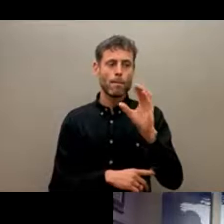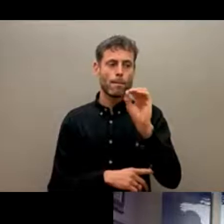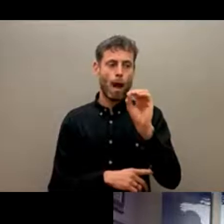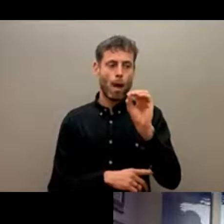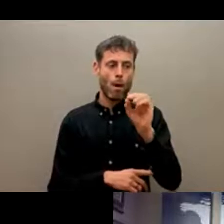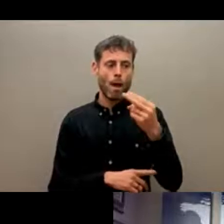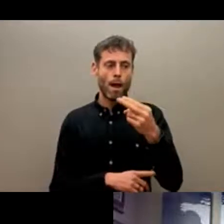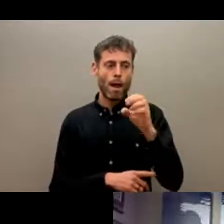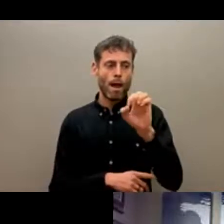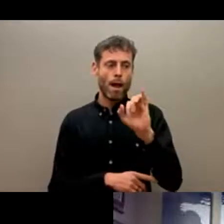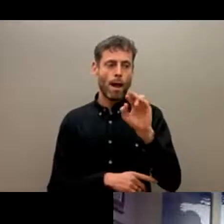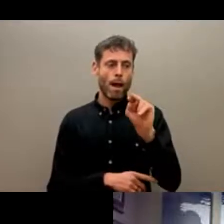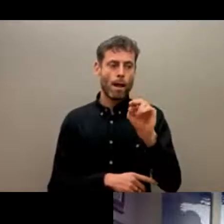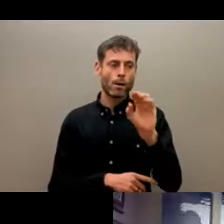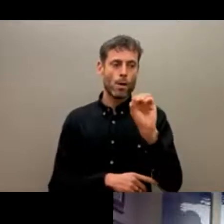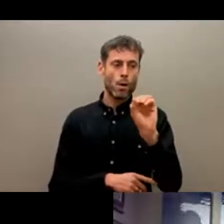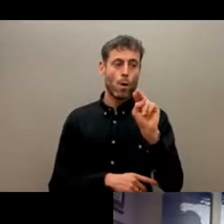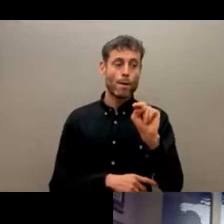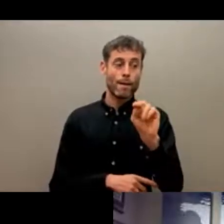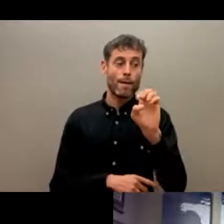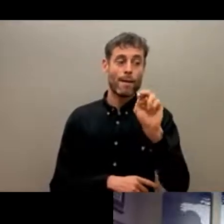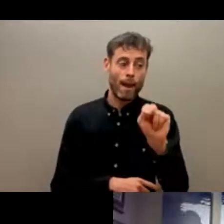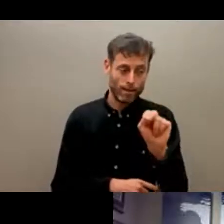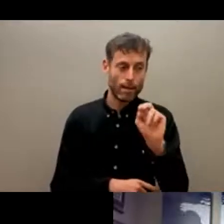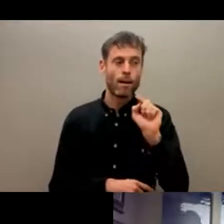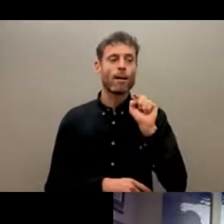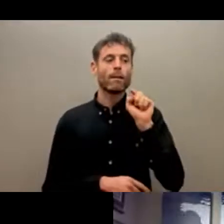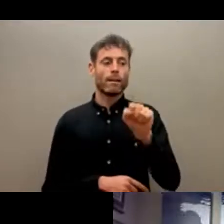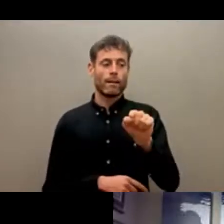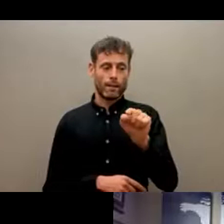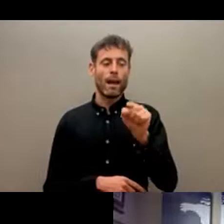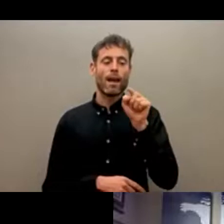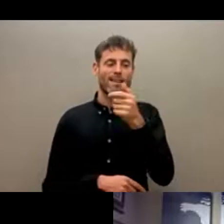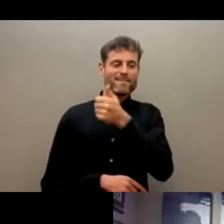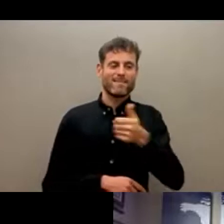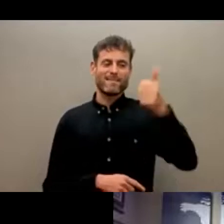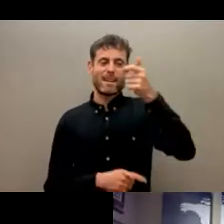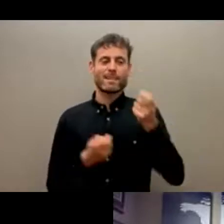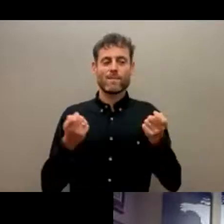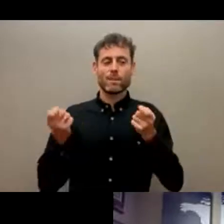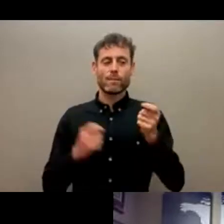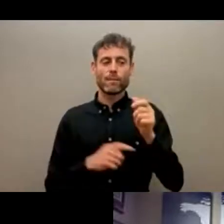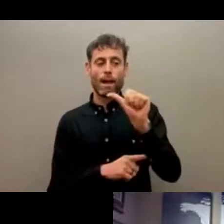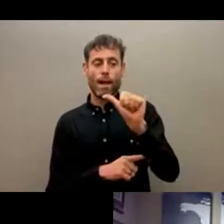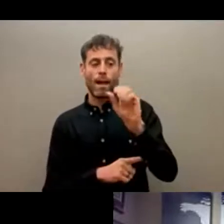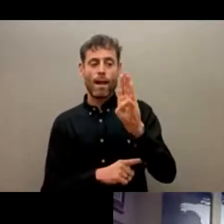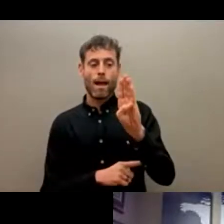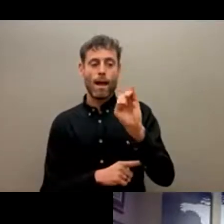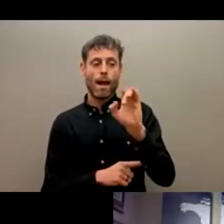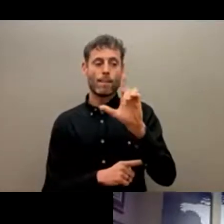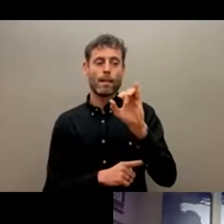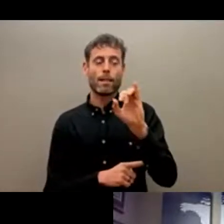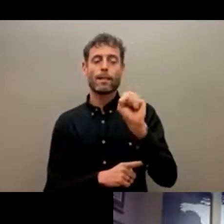in Finland. Mario is the executive director of Abilis since 2009. Before that, she